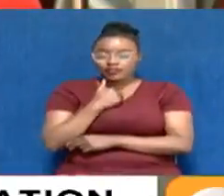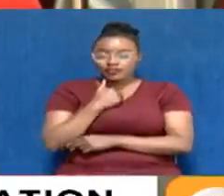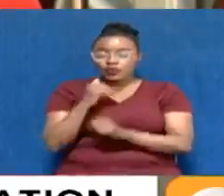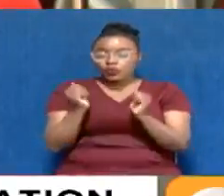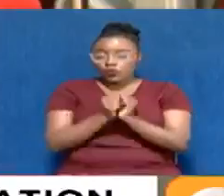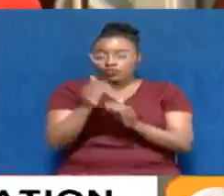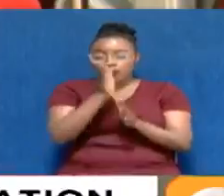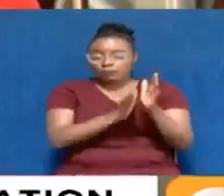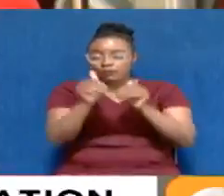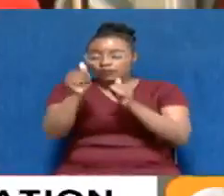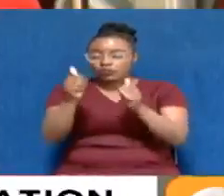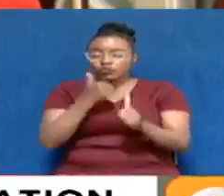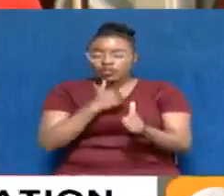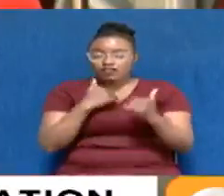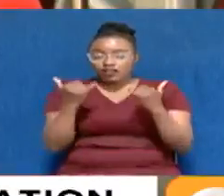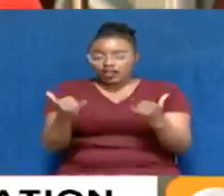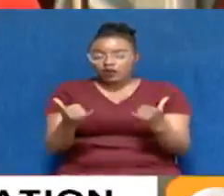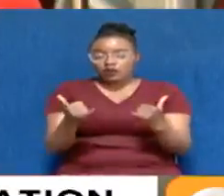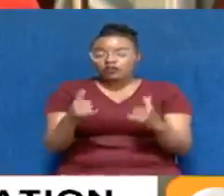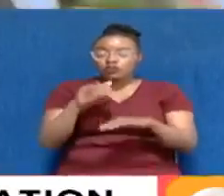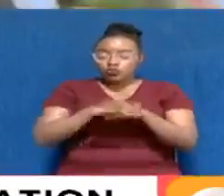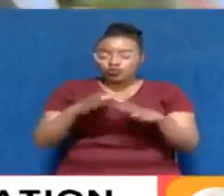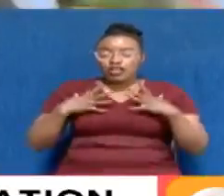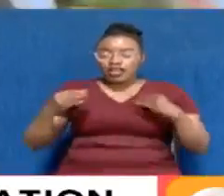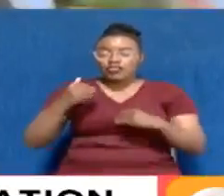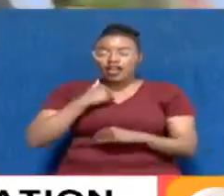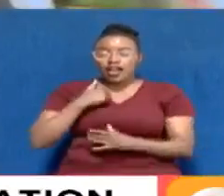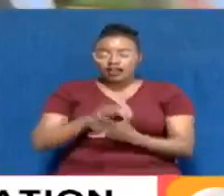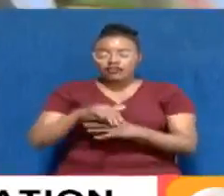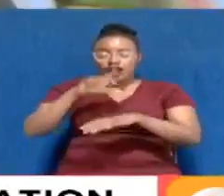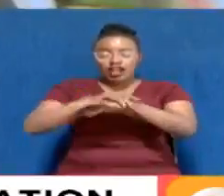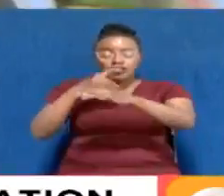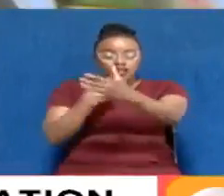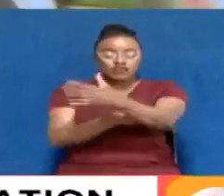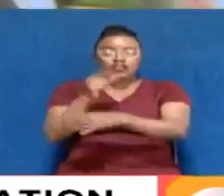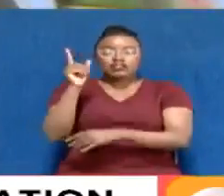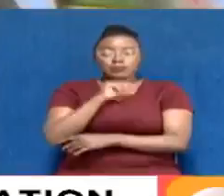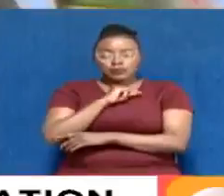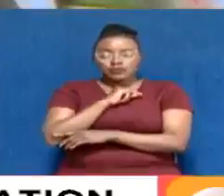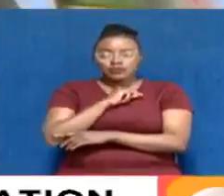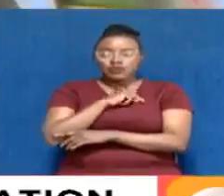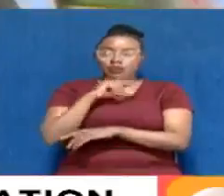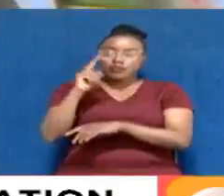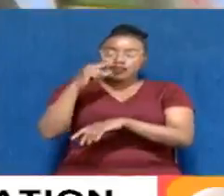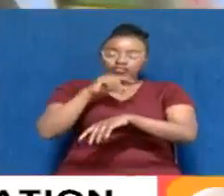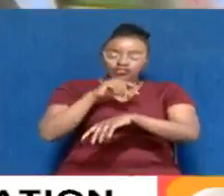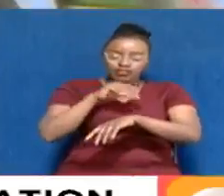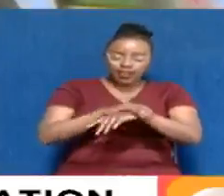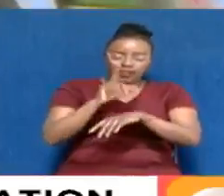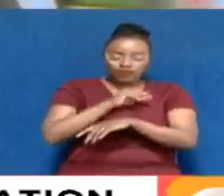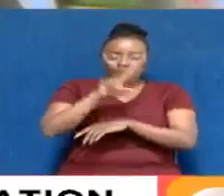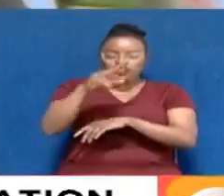with the preparation we have, they are in good health. Be part of your vaccine. But at the first and the